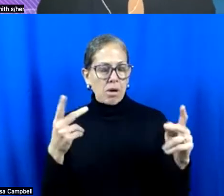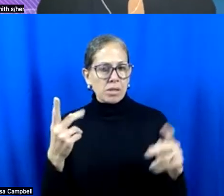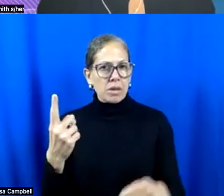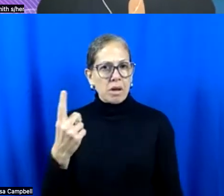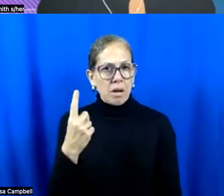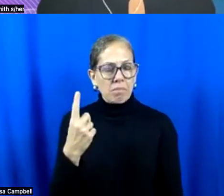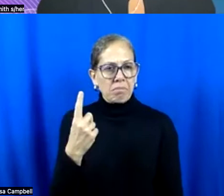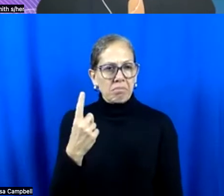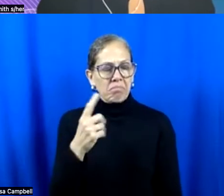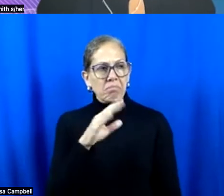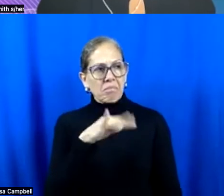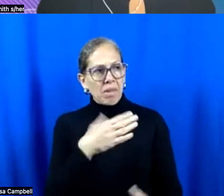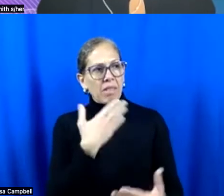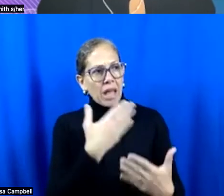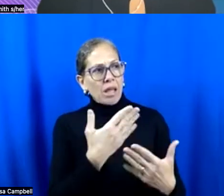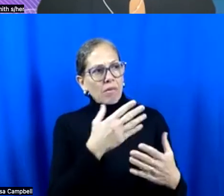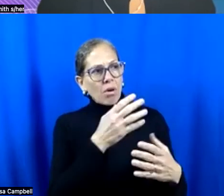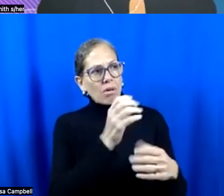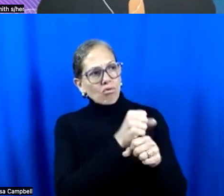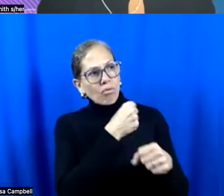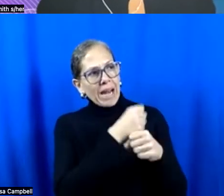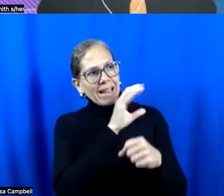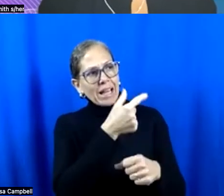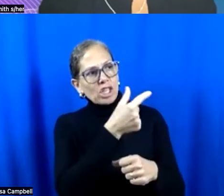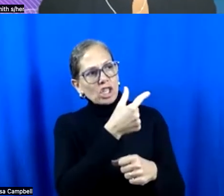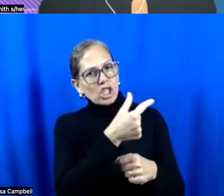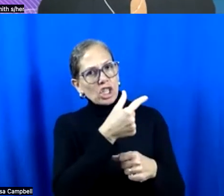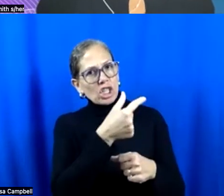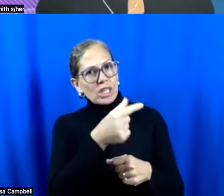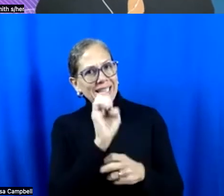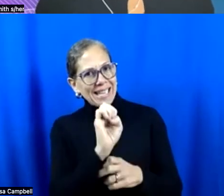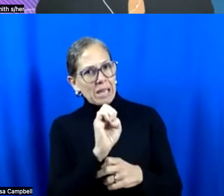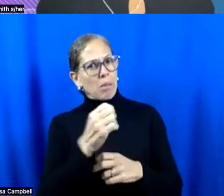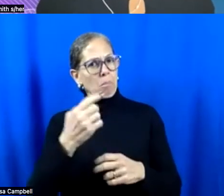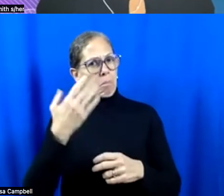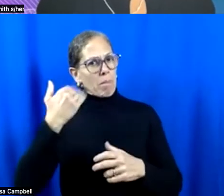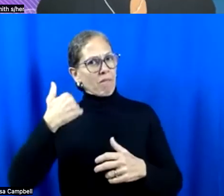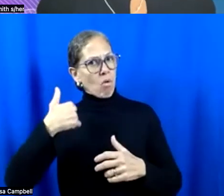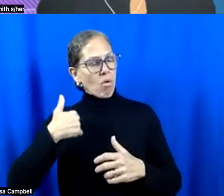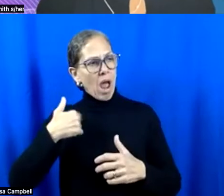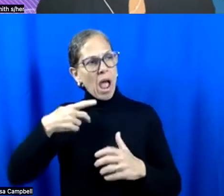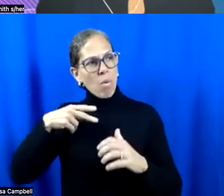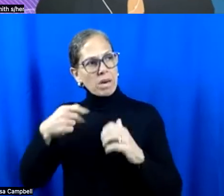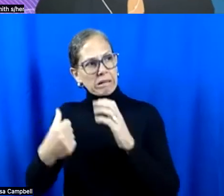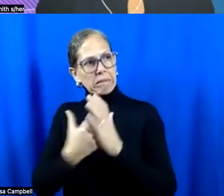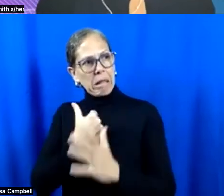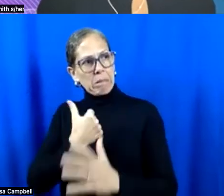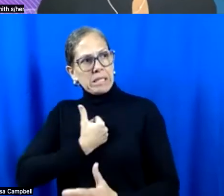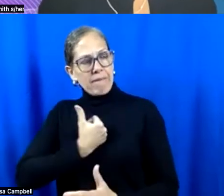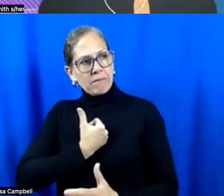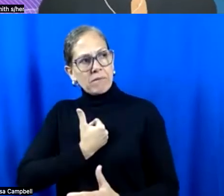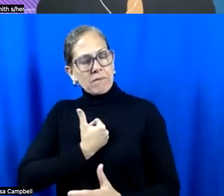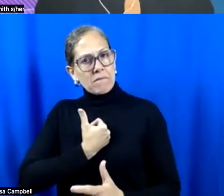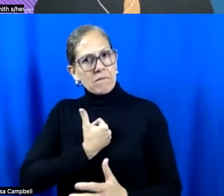you for creating GGE. I was suicidal before starting. And now I can not only name